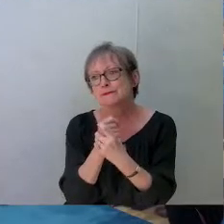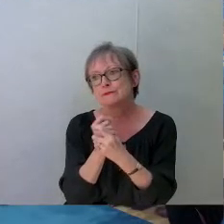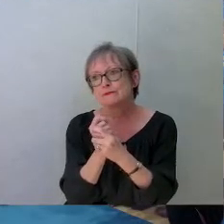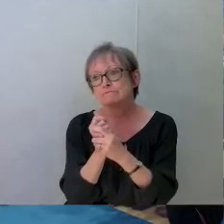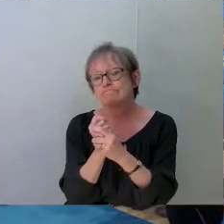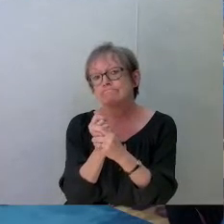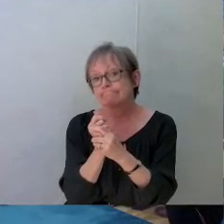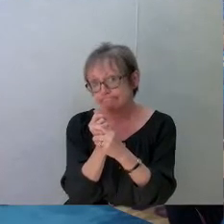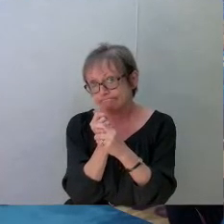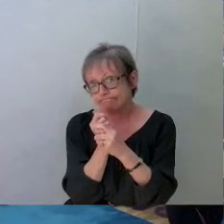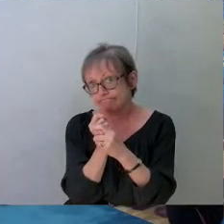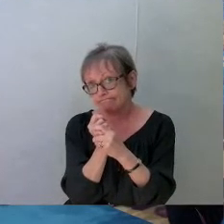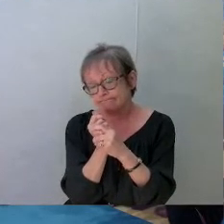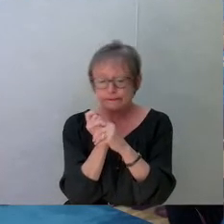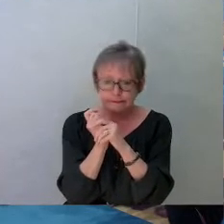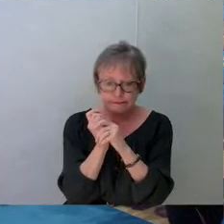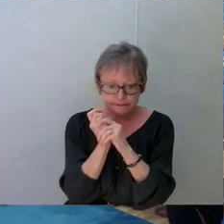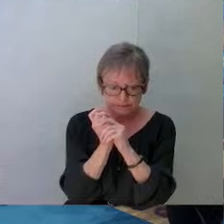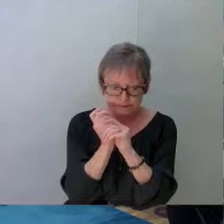Now,